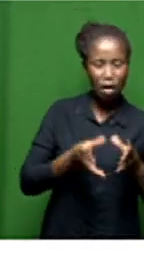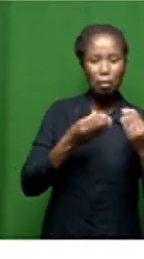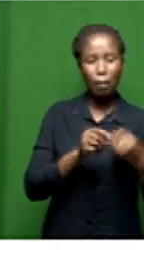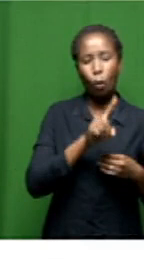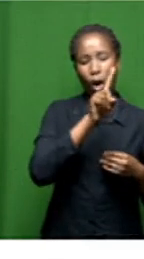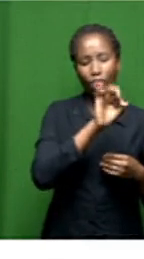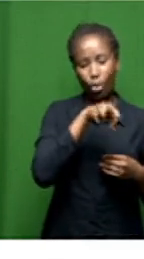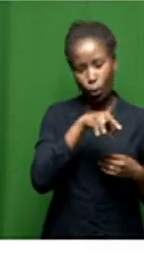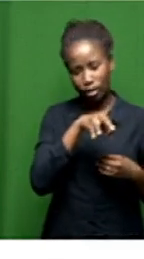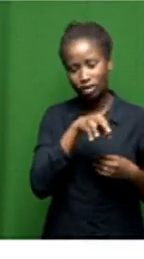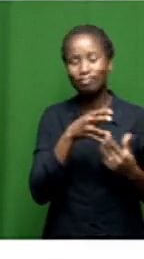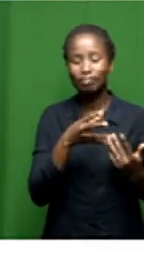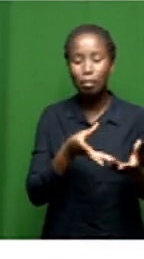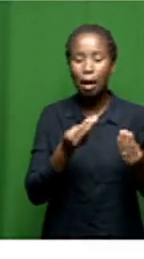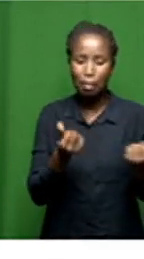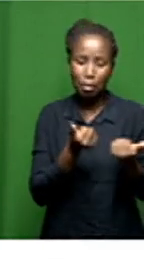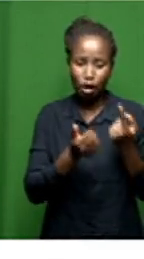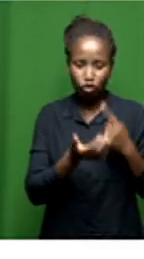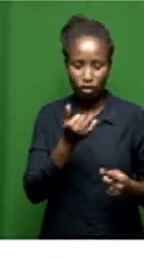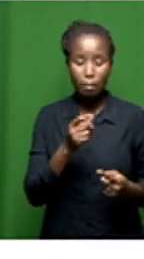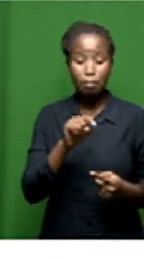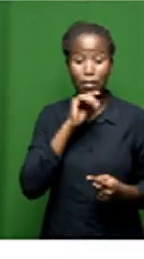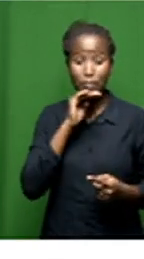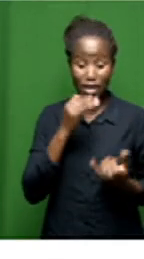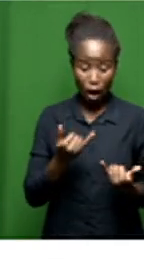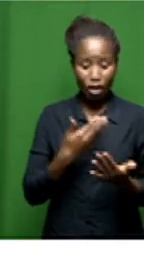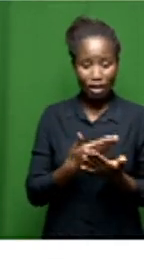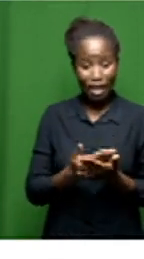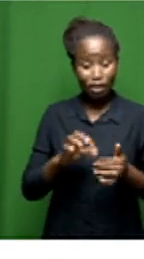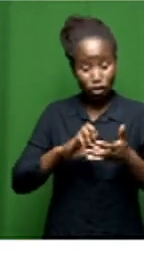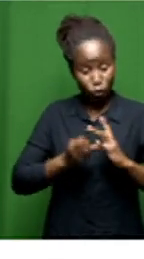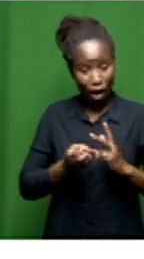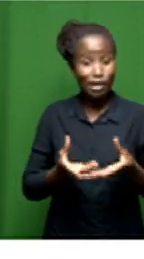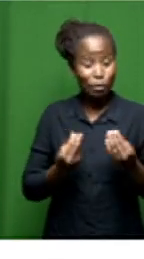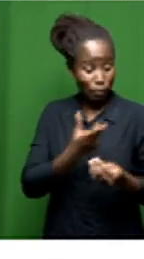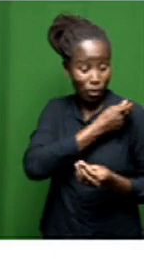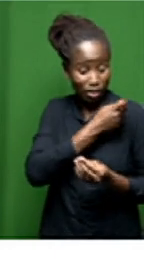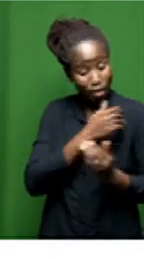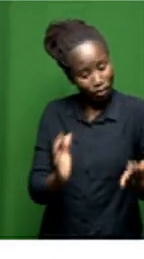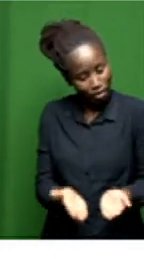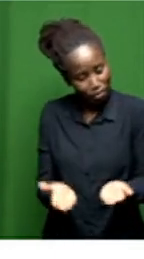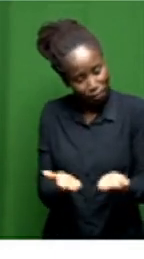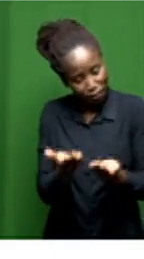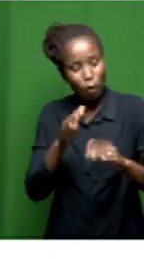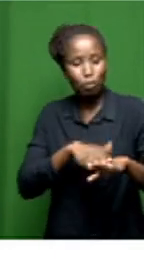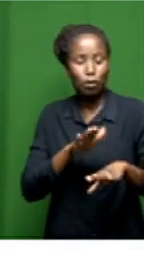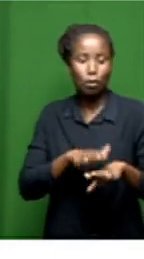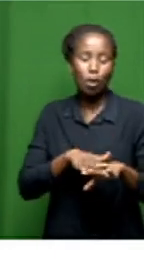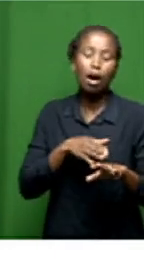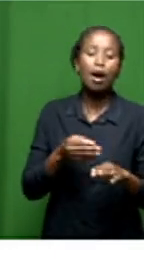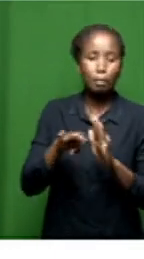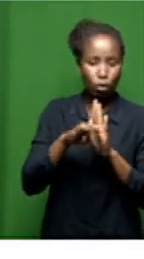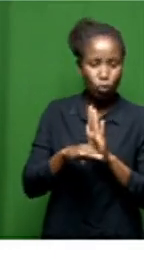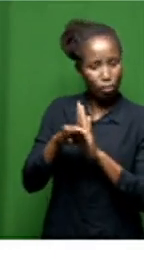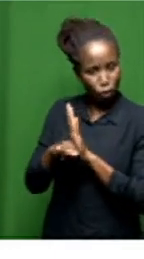achievement. We now, if we put a strong peer-to-peer, a strong vaccine promotion program, try them to convert the middle 1/3. They believe in the